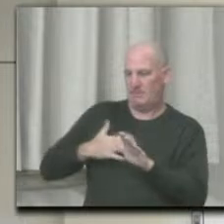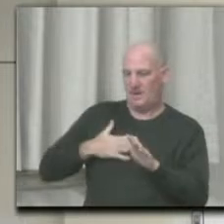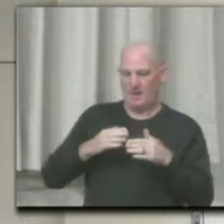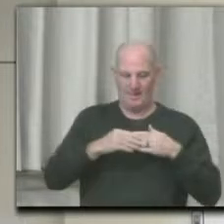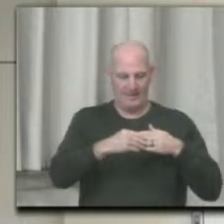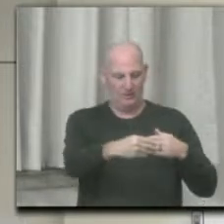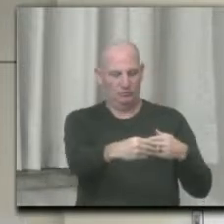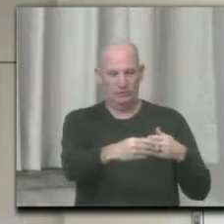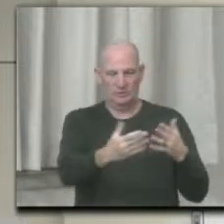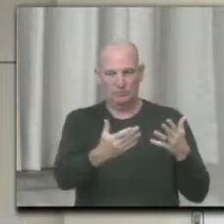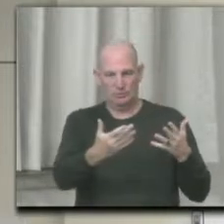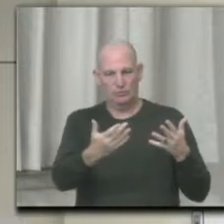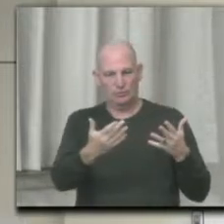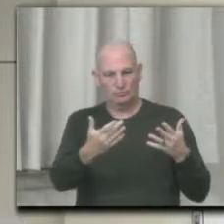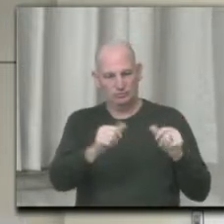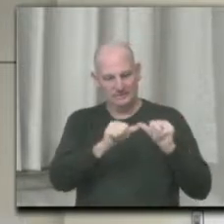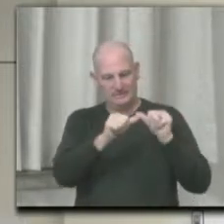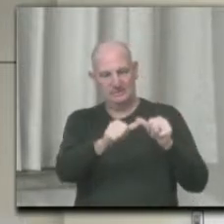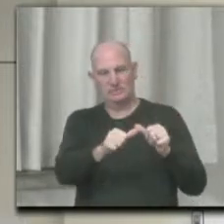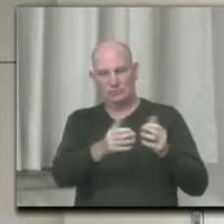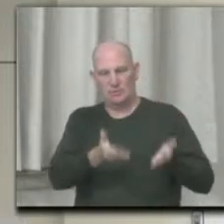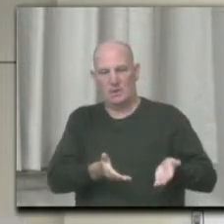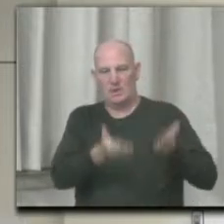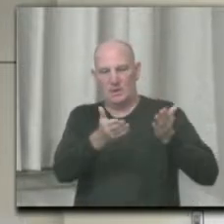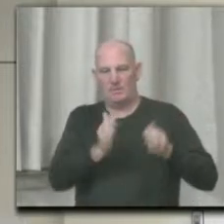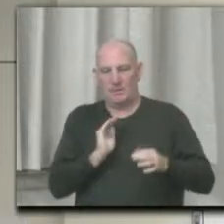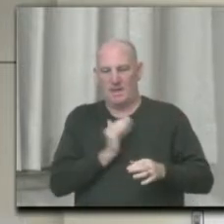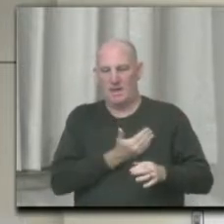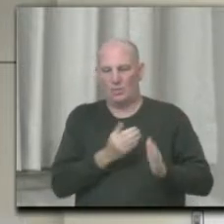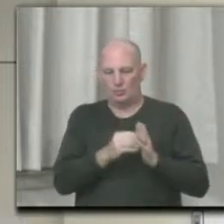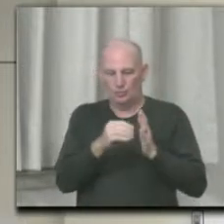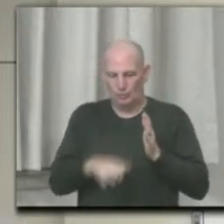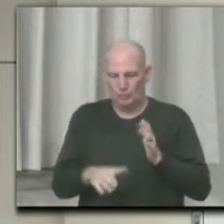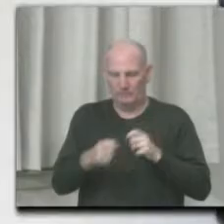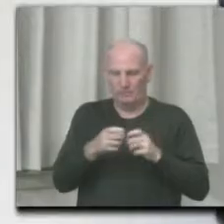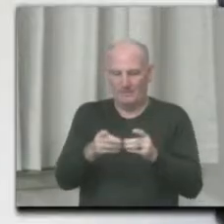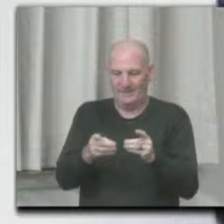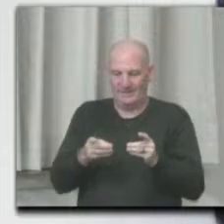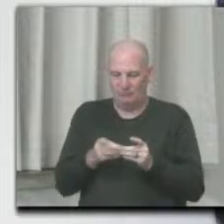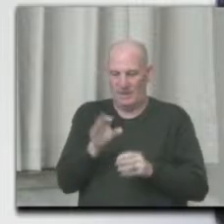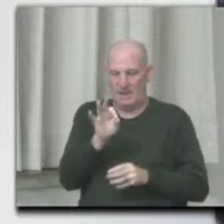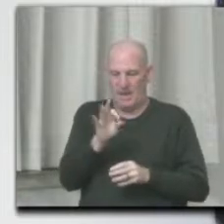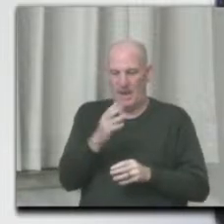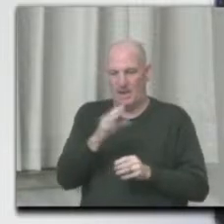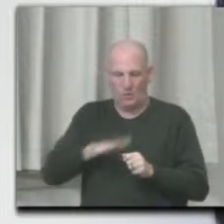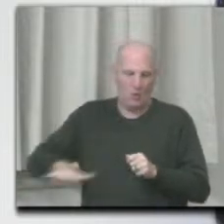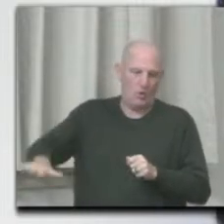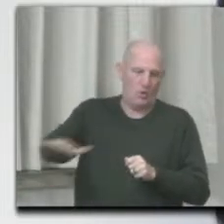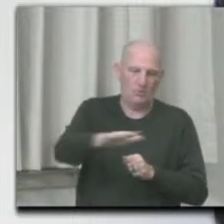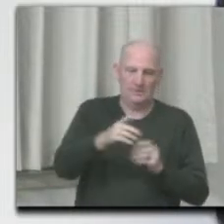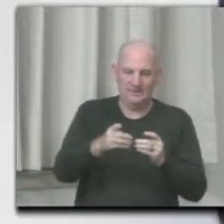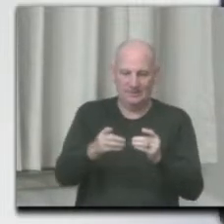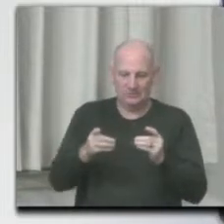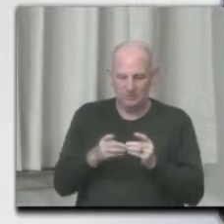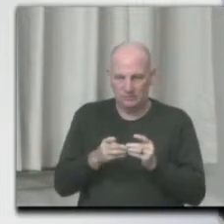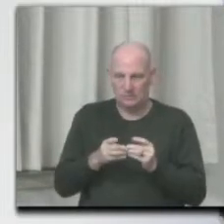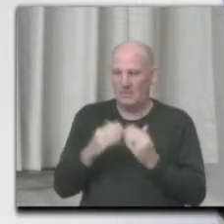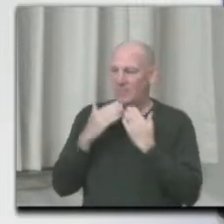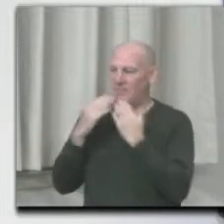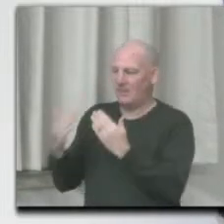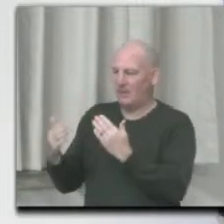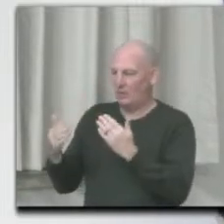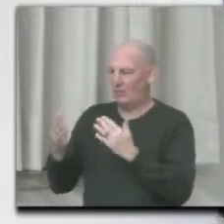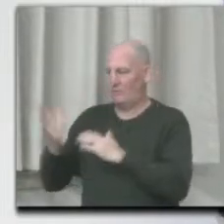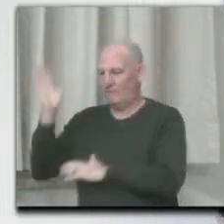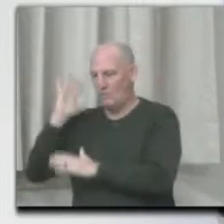able to leverage my words to continuously uplift our scholars for District 9 and beyond. Thank you to all the board members, the former board members, the